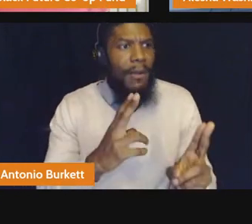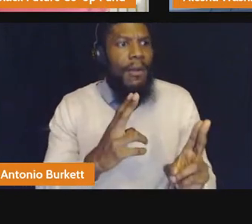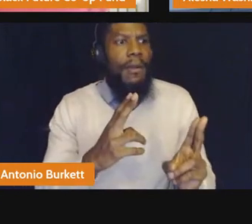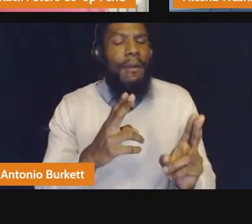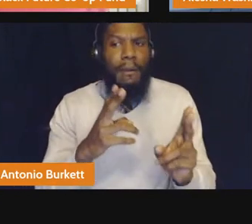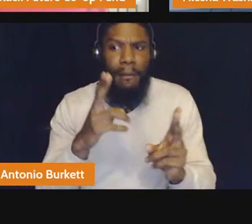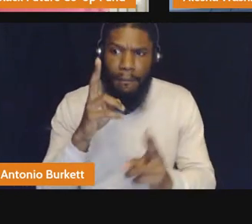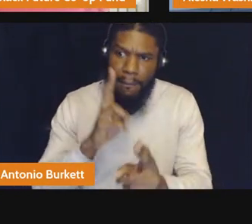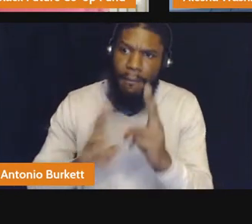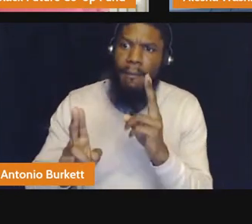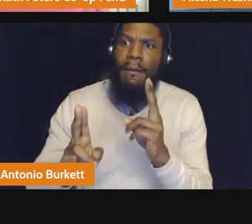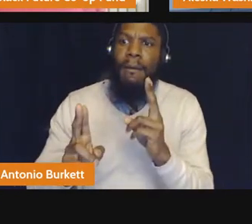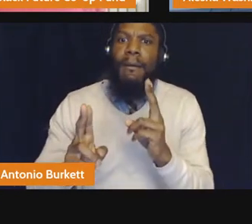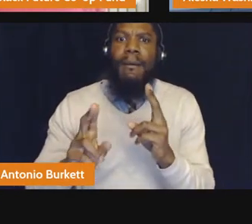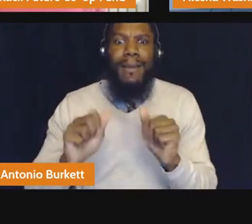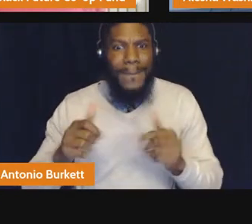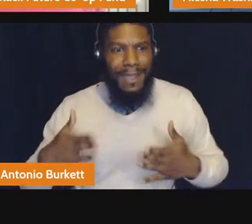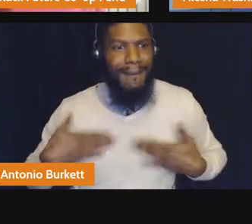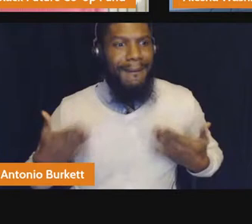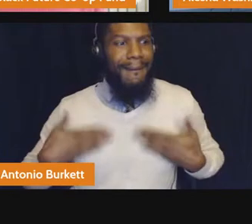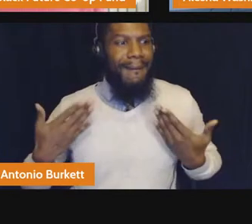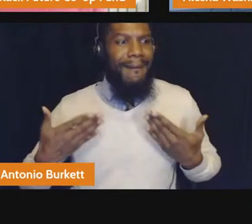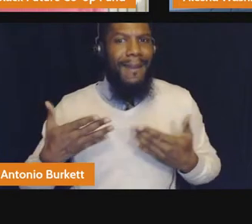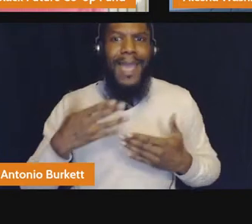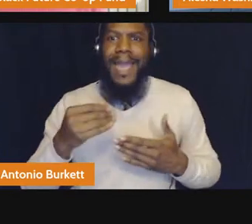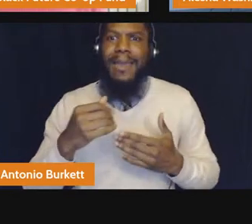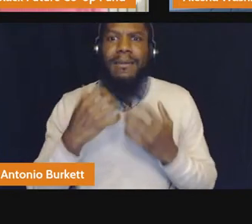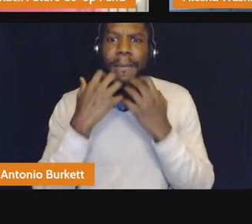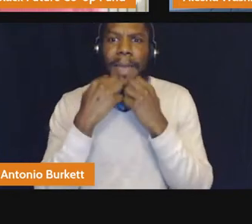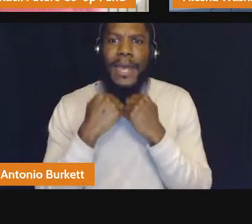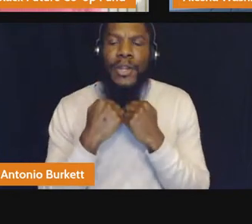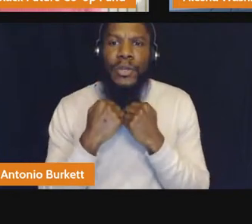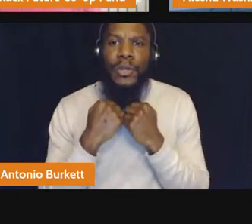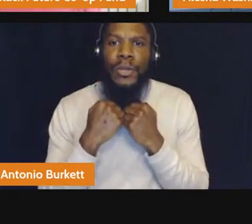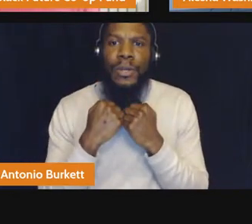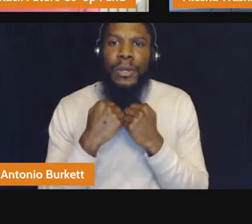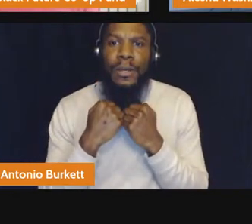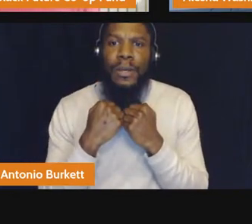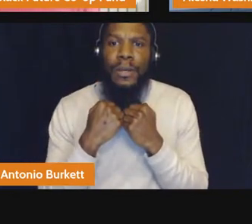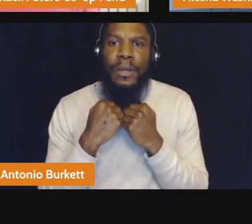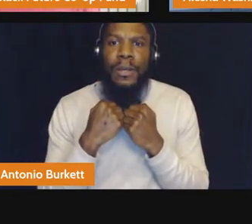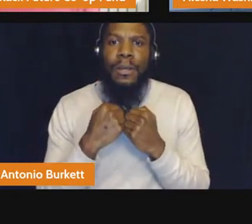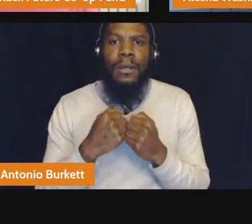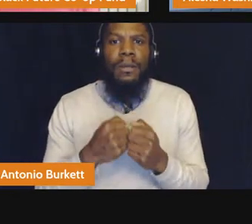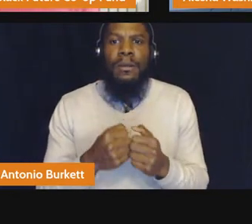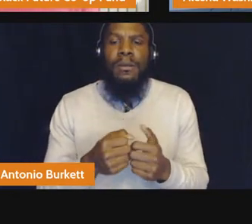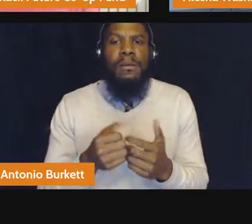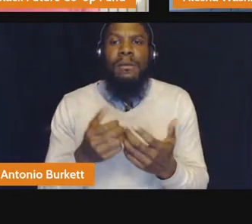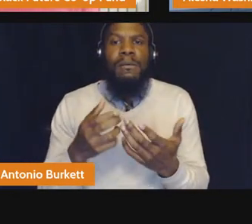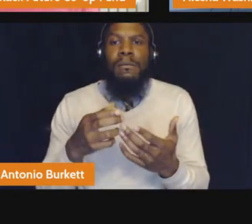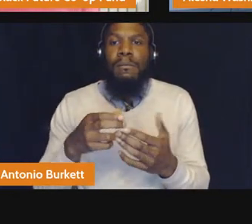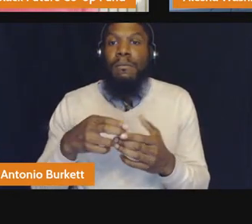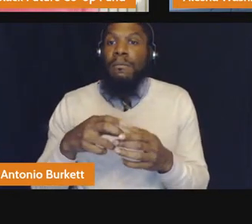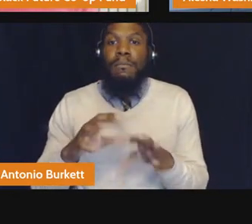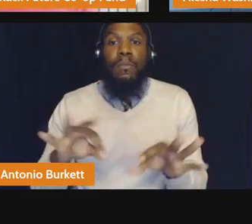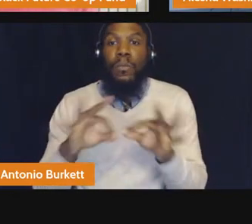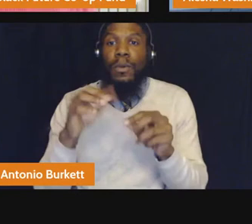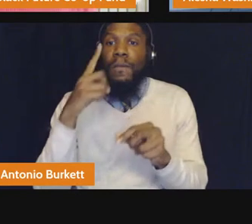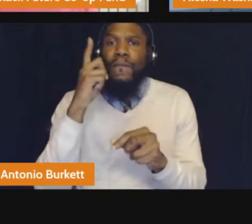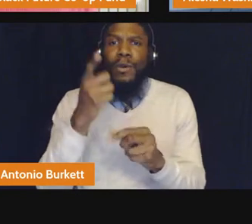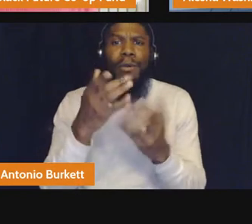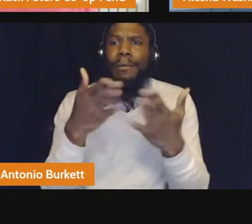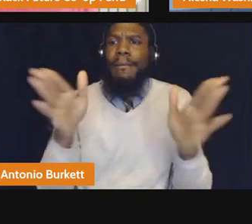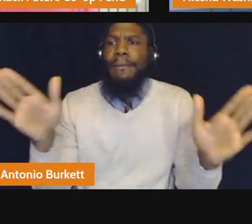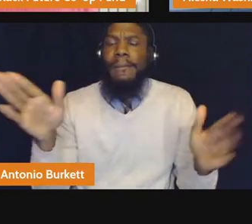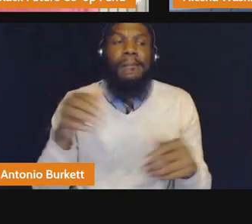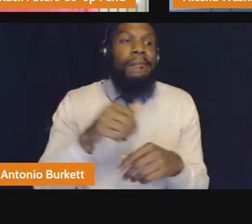joyful, and that can also matter. And I say this because what I think is really important for philanthropy, for nonprofits, for a lot